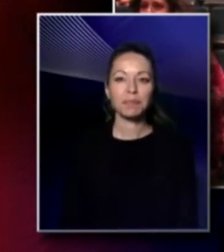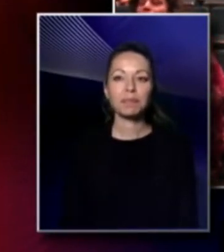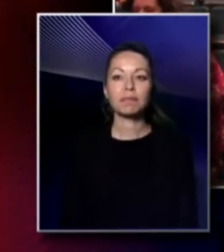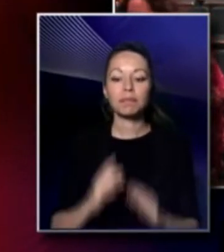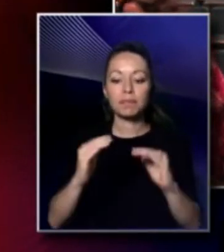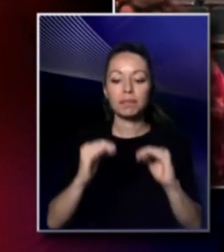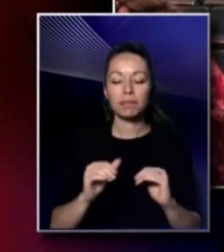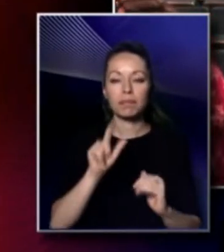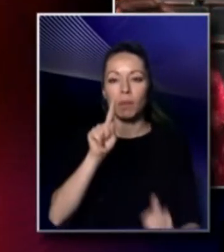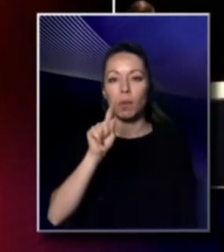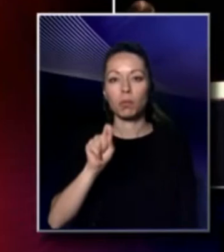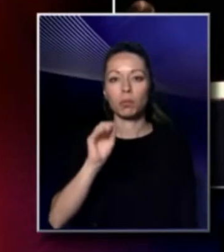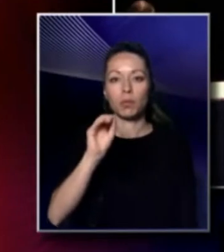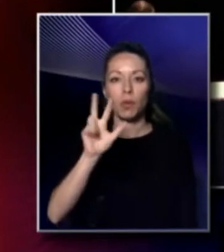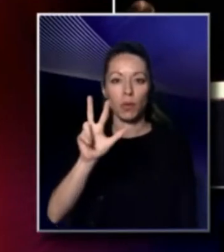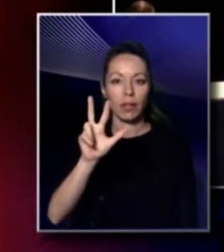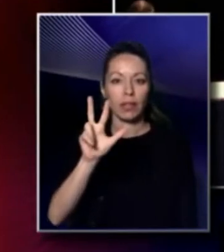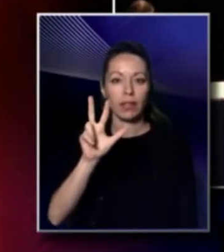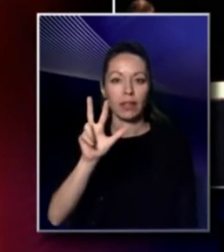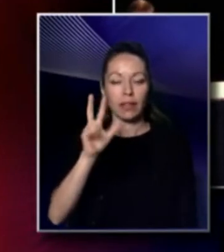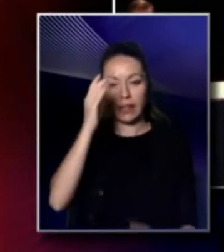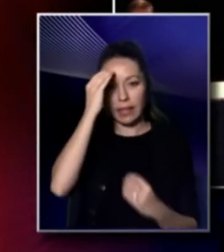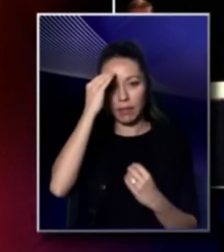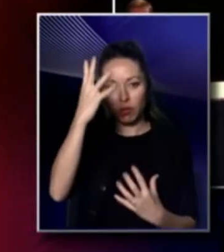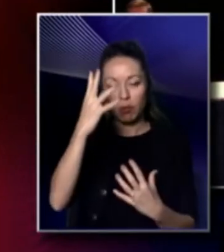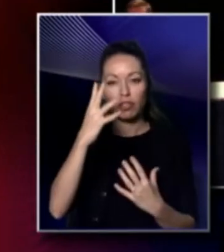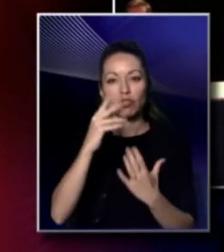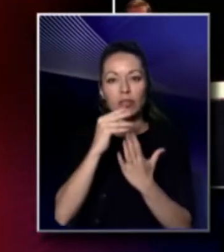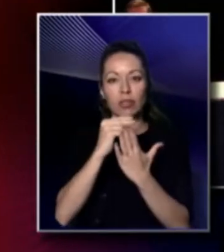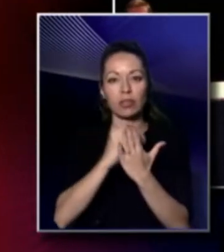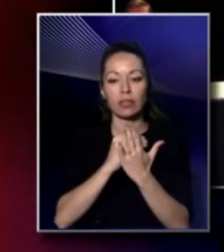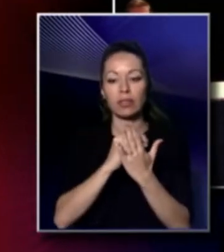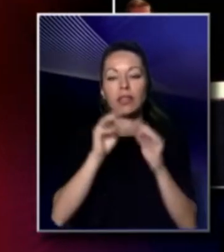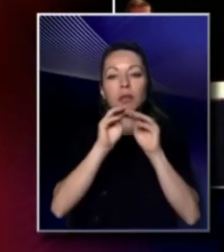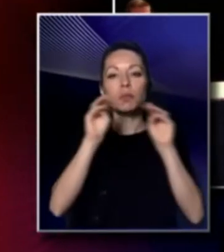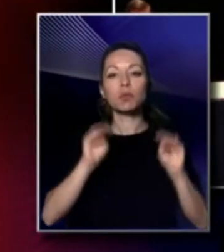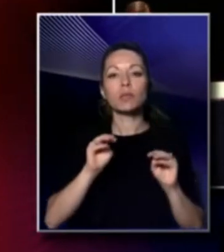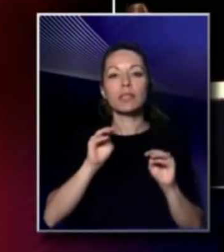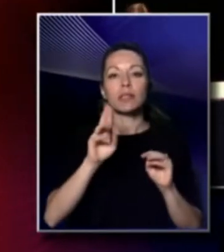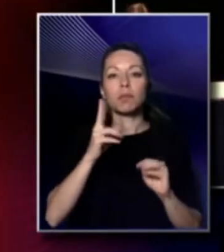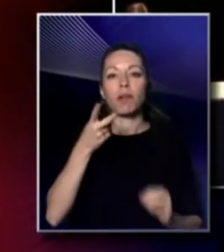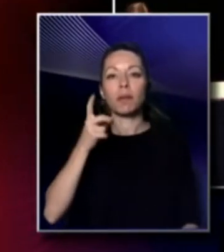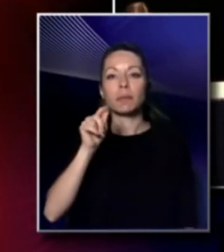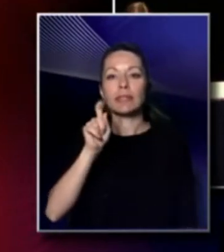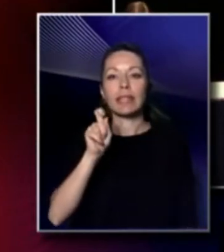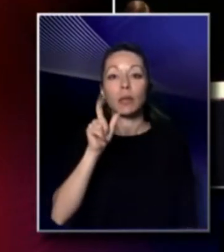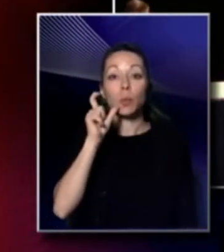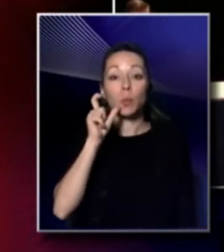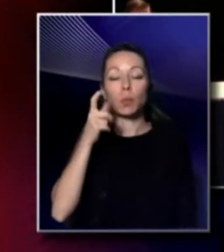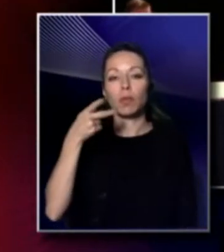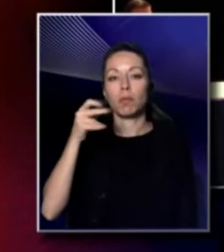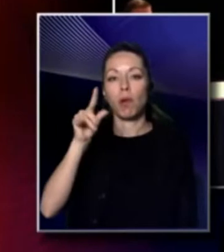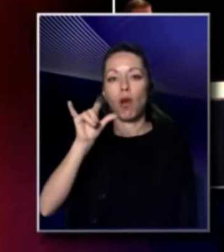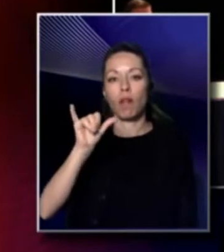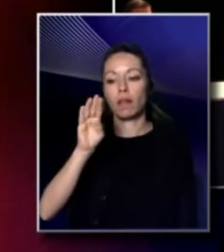Next is item 1.03, information item, museum update by Polly Brady Garcia.